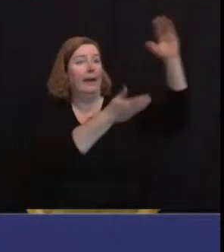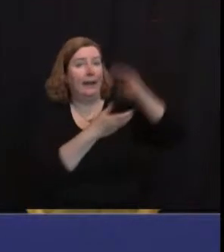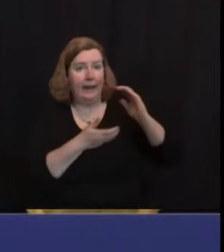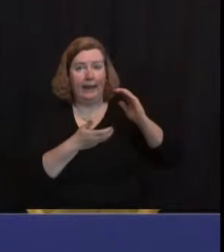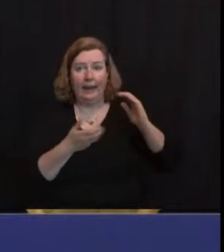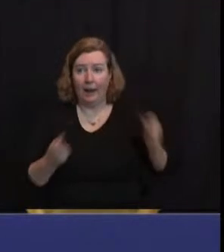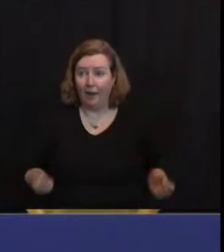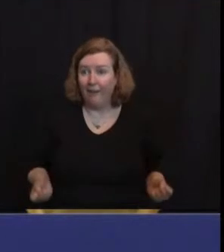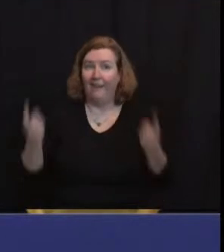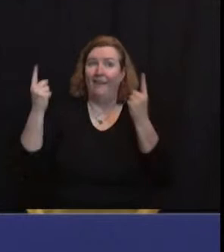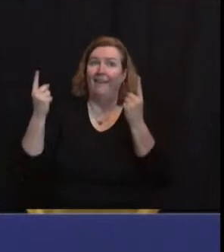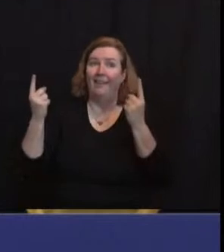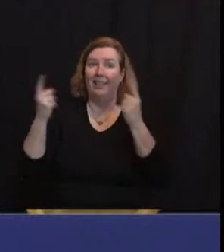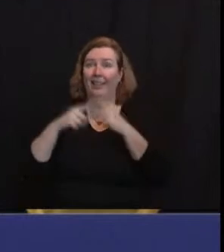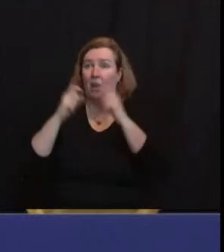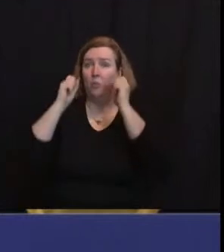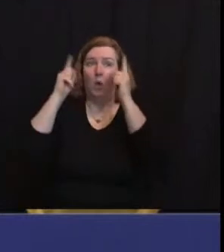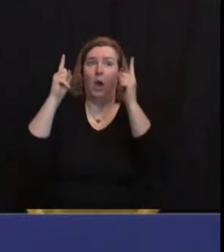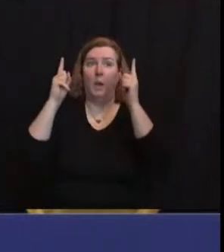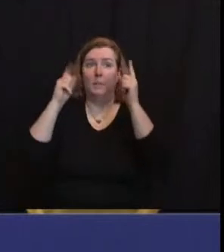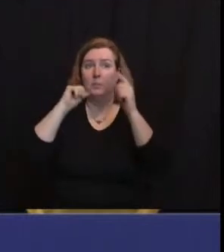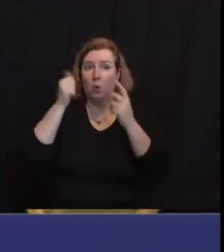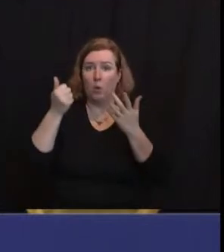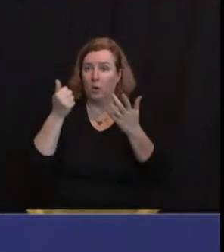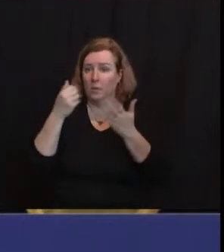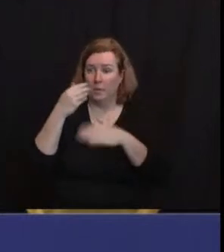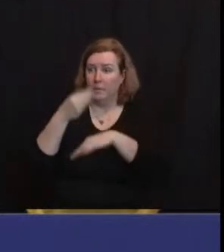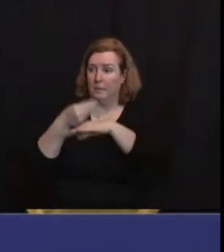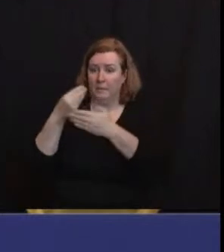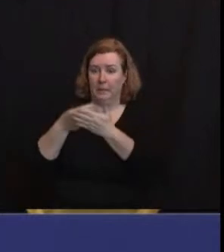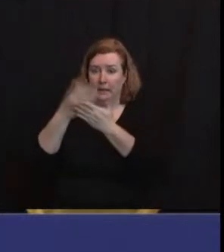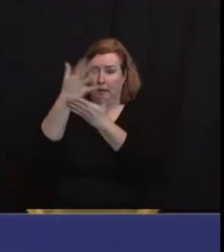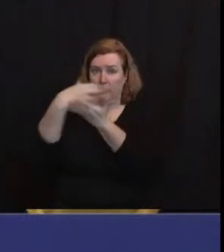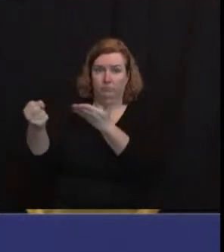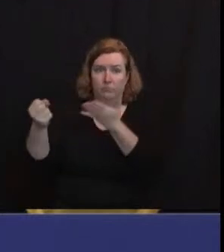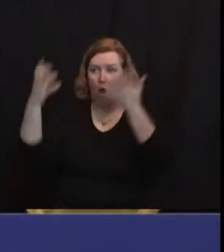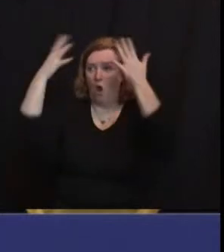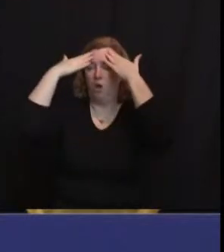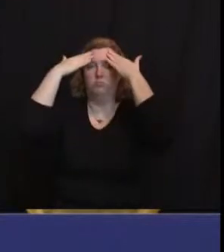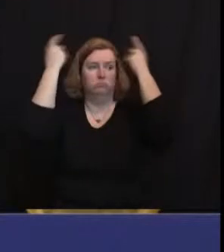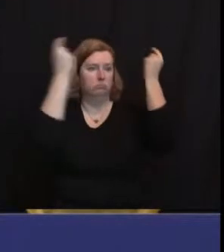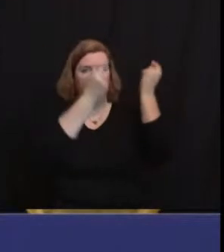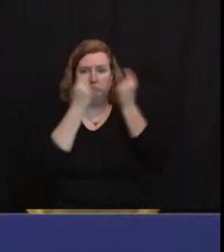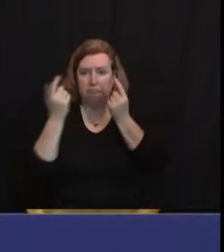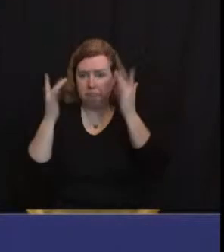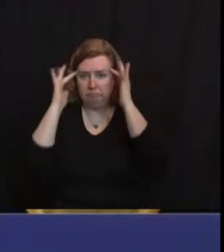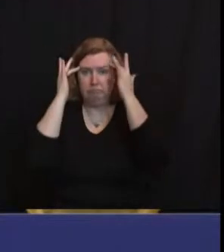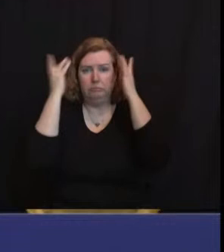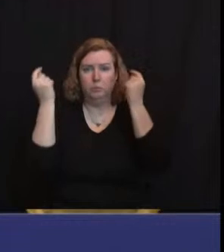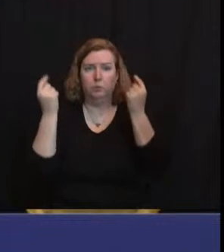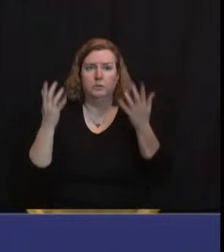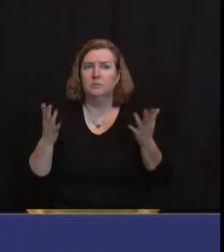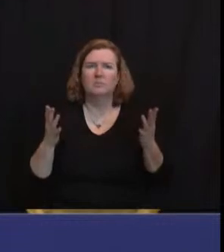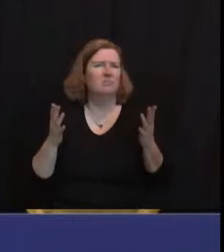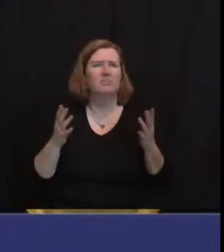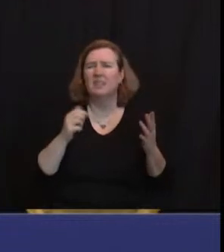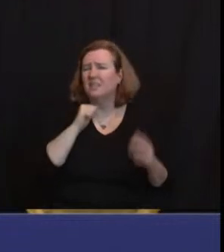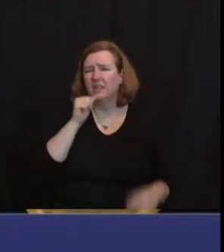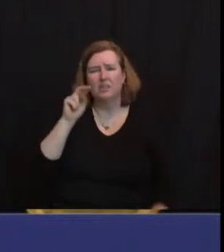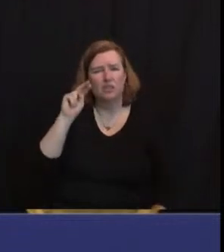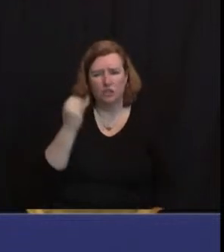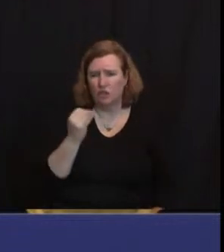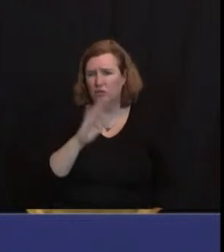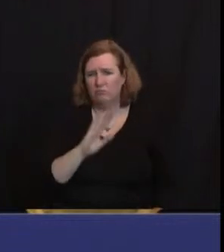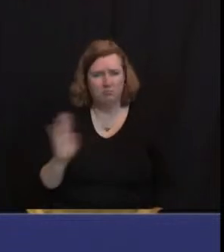in any year, fiscal 23 or otherwise, and say, oh my God, now what do we do? That's just not who we are. And that's not who we're going to